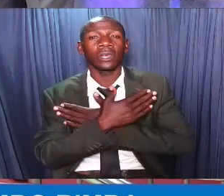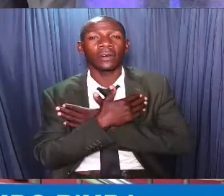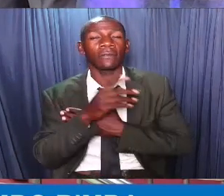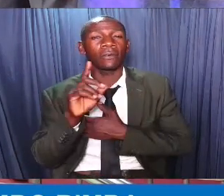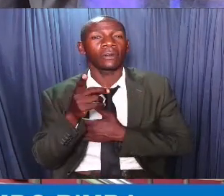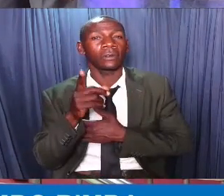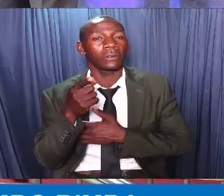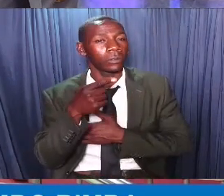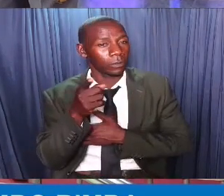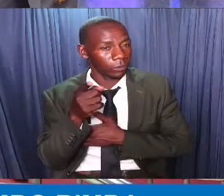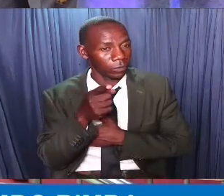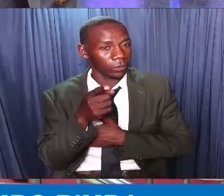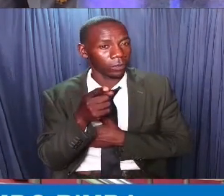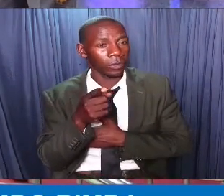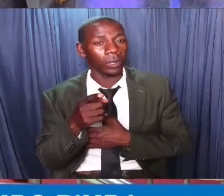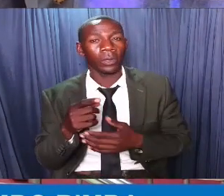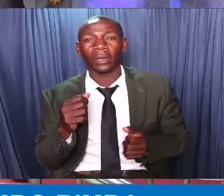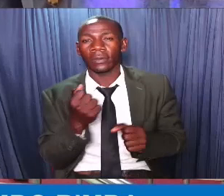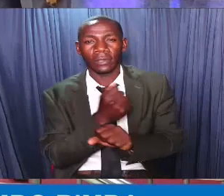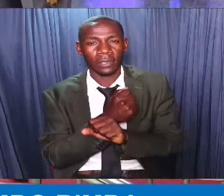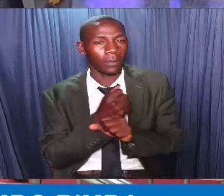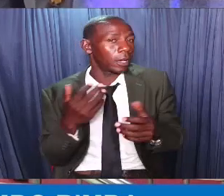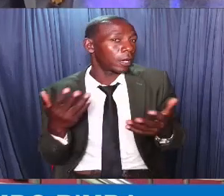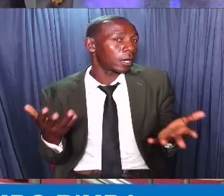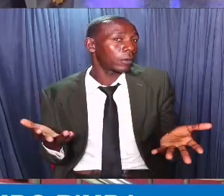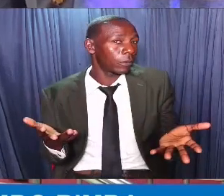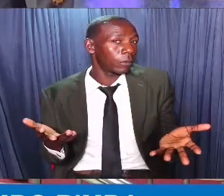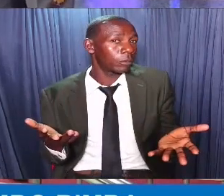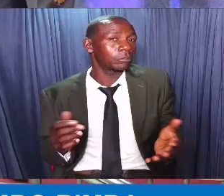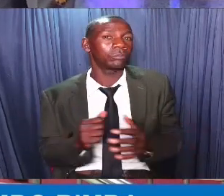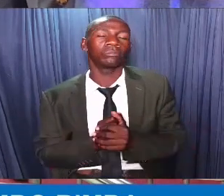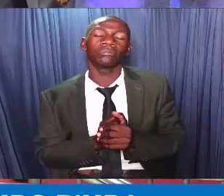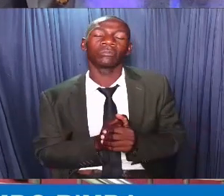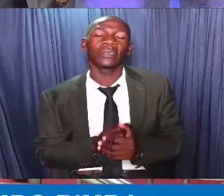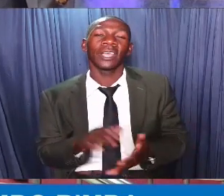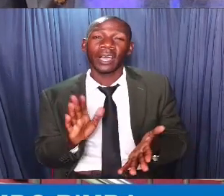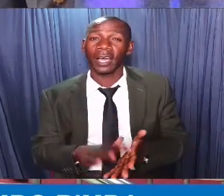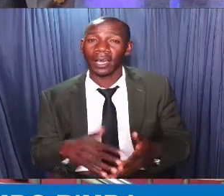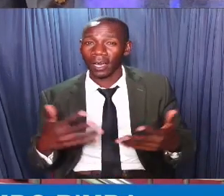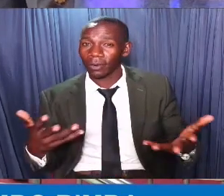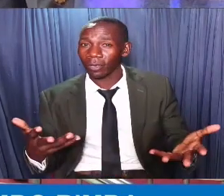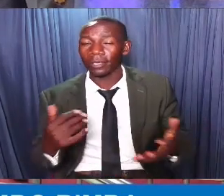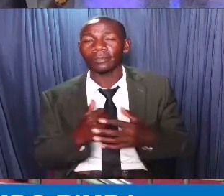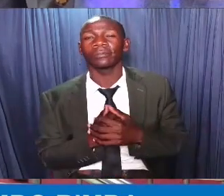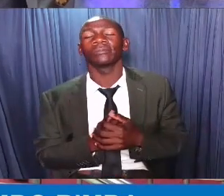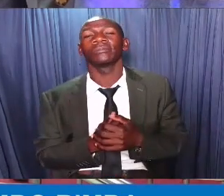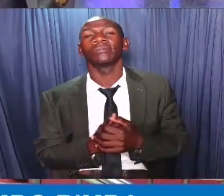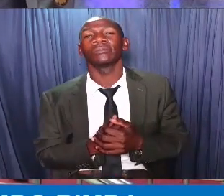it is. Mtakueje salama? How will you be safe if you don't love the warnings? Hallelujah. Hallelujah.